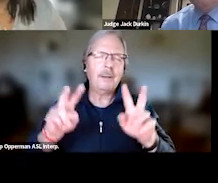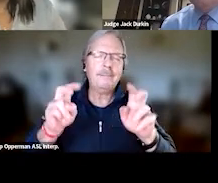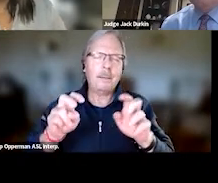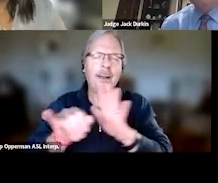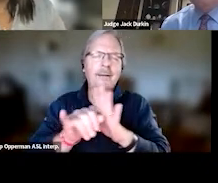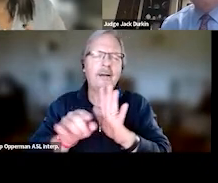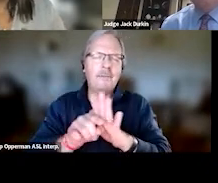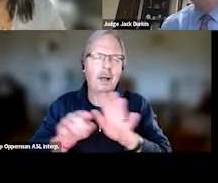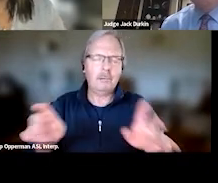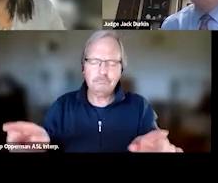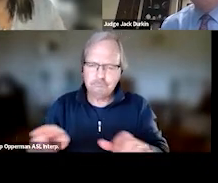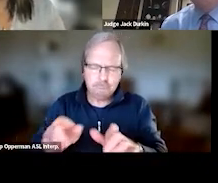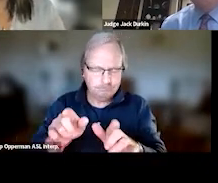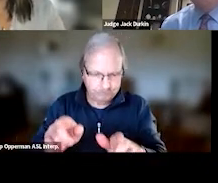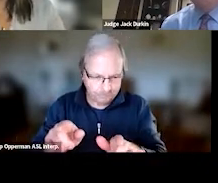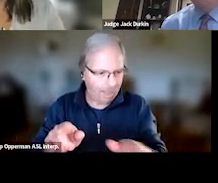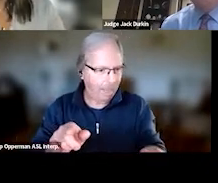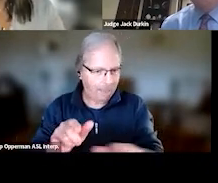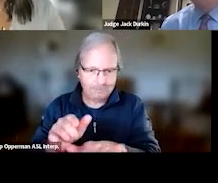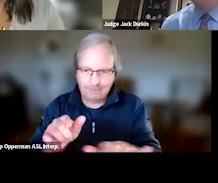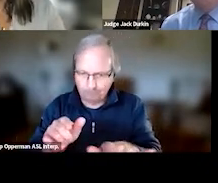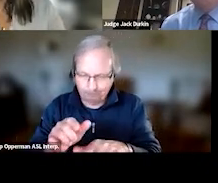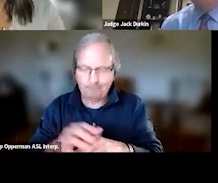is a piece of